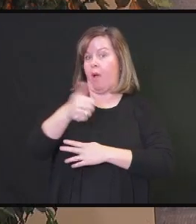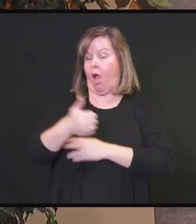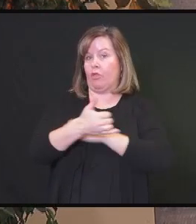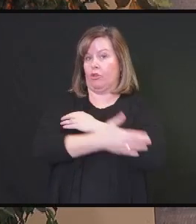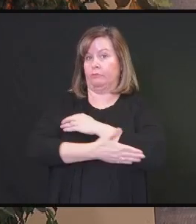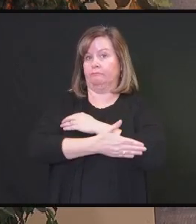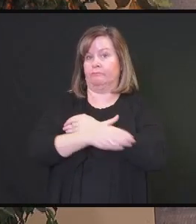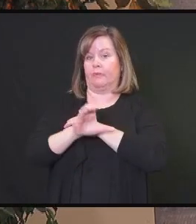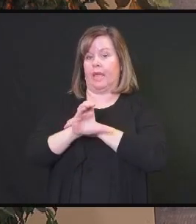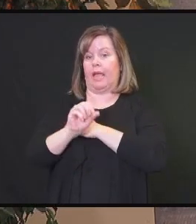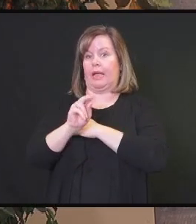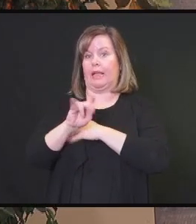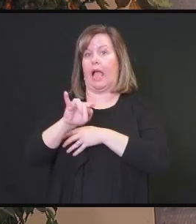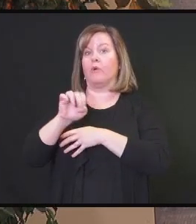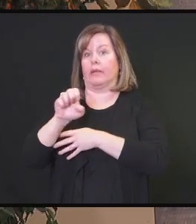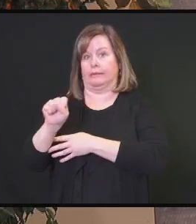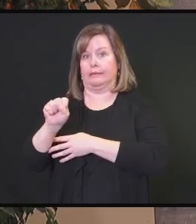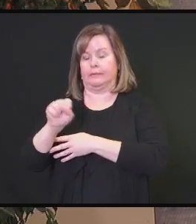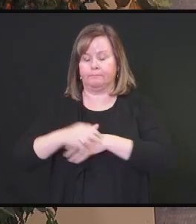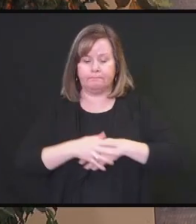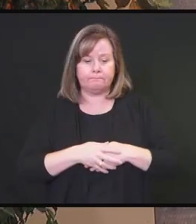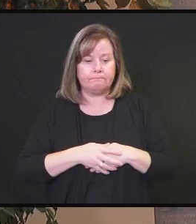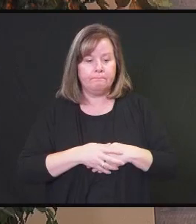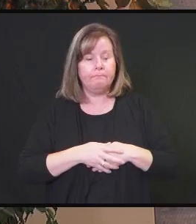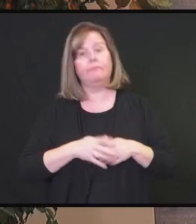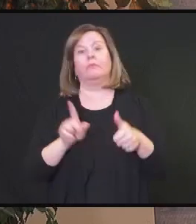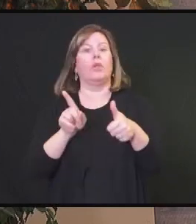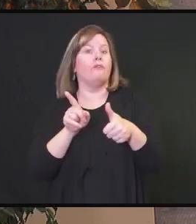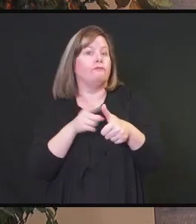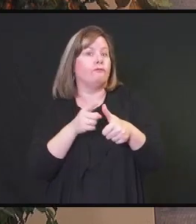Steve, if I can have you go back to the first page, I want to show